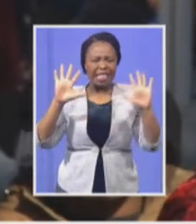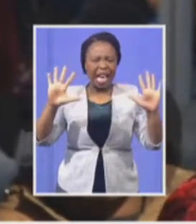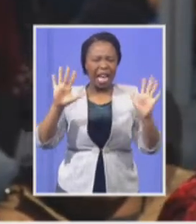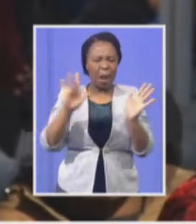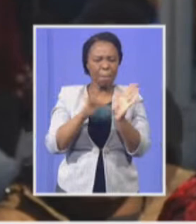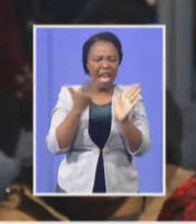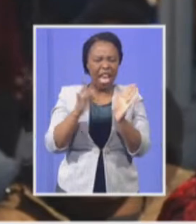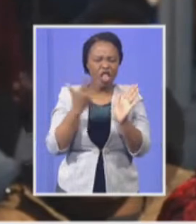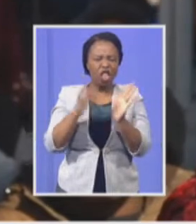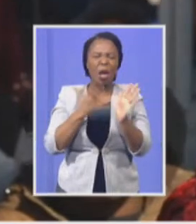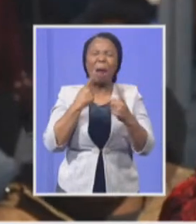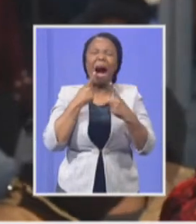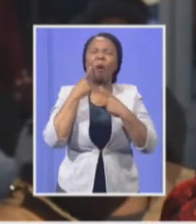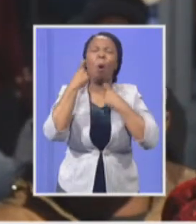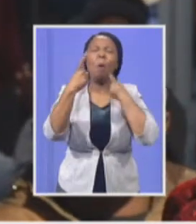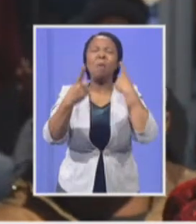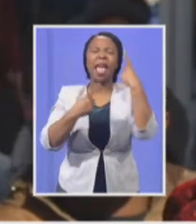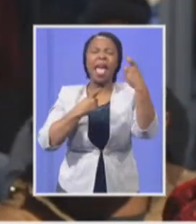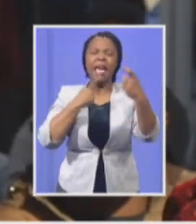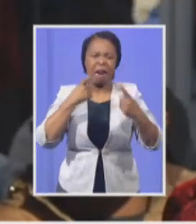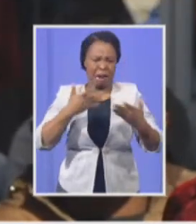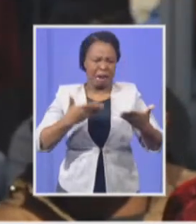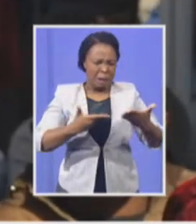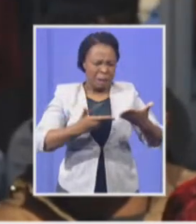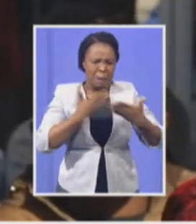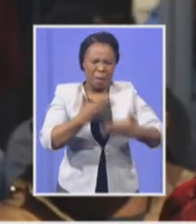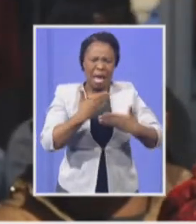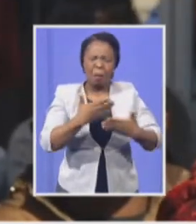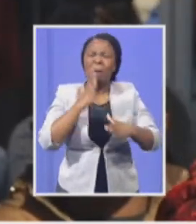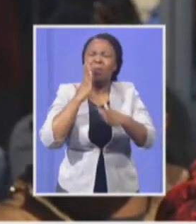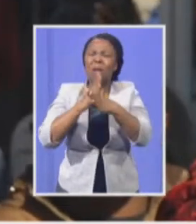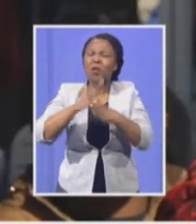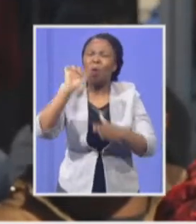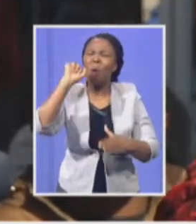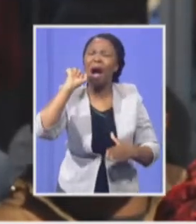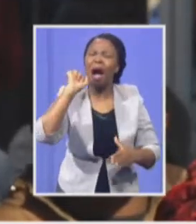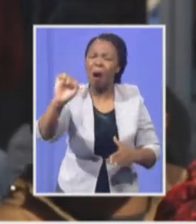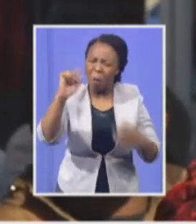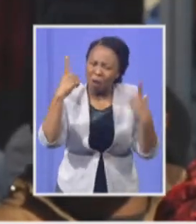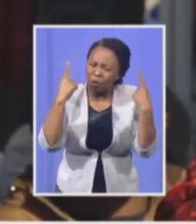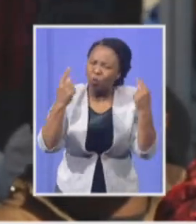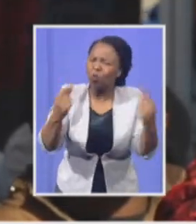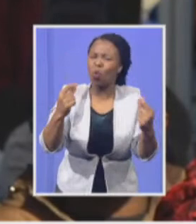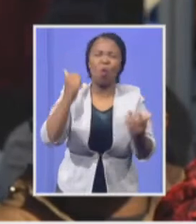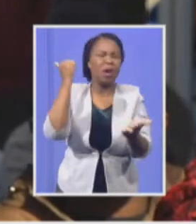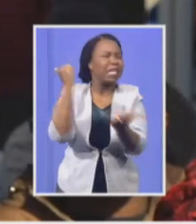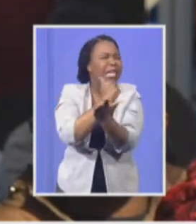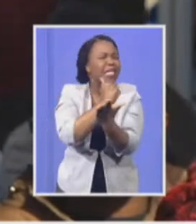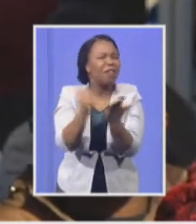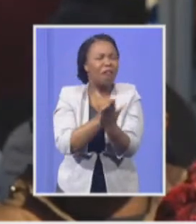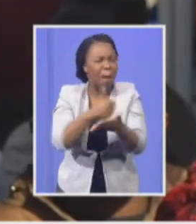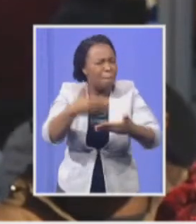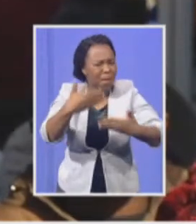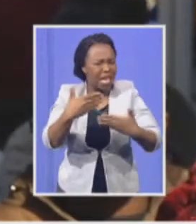ba complaina ene ke mosebetsi wa bona hore ba o etse o ke